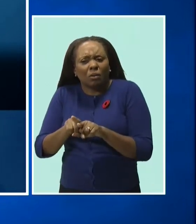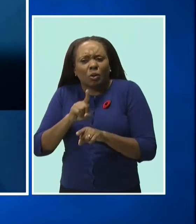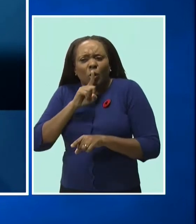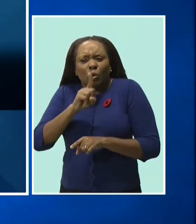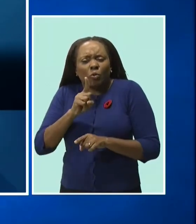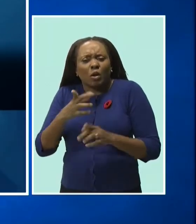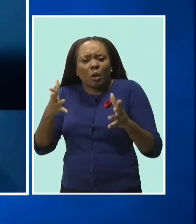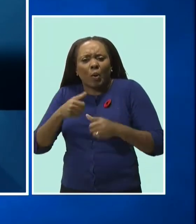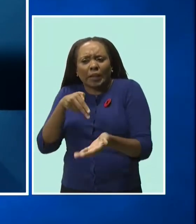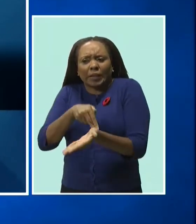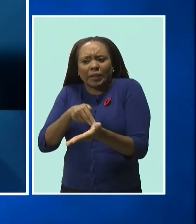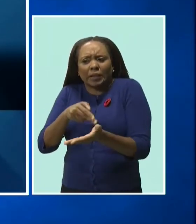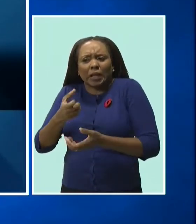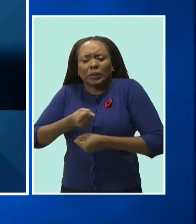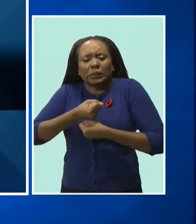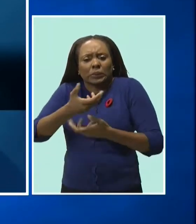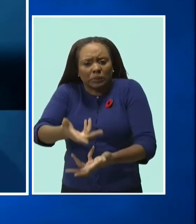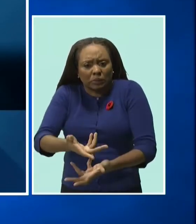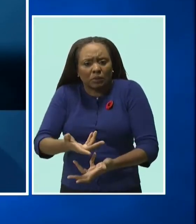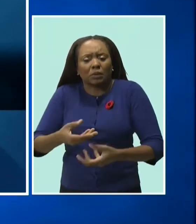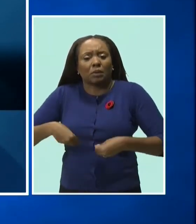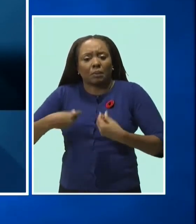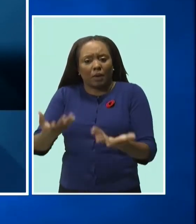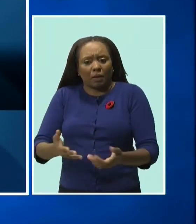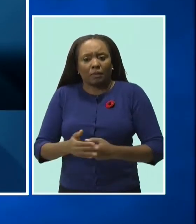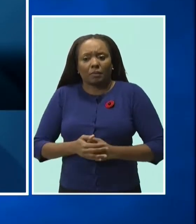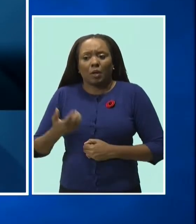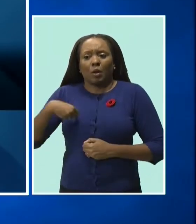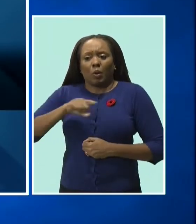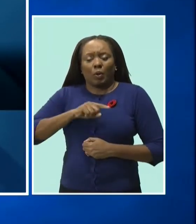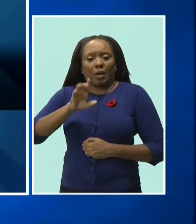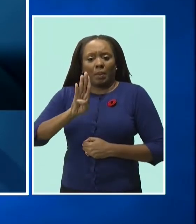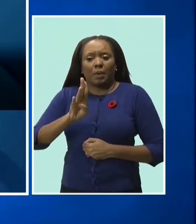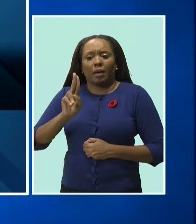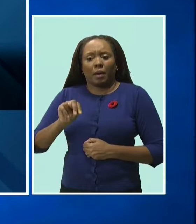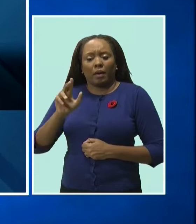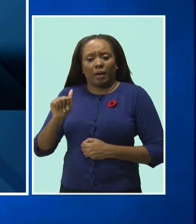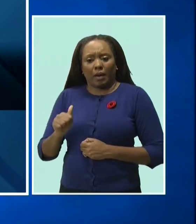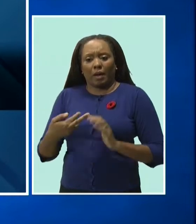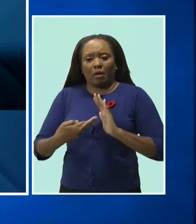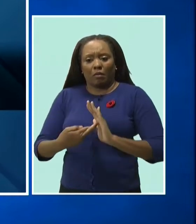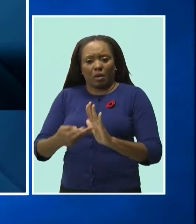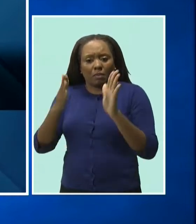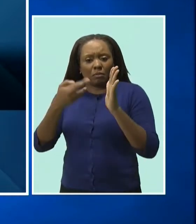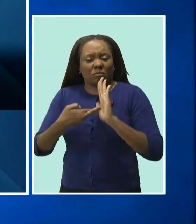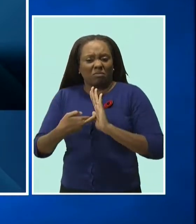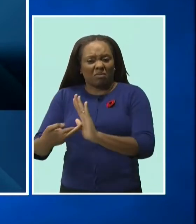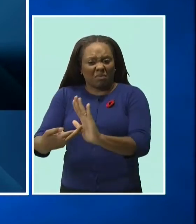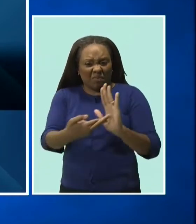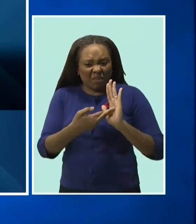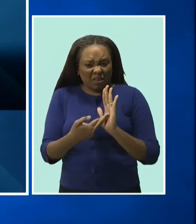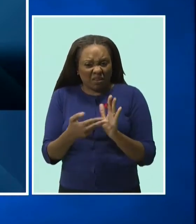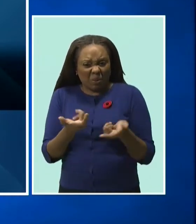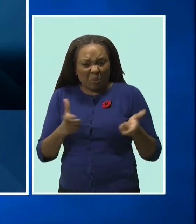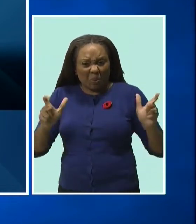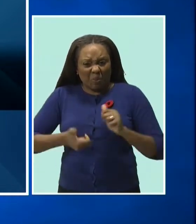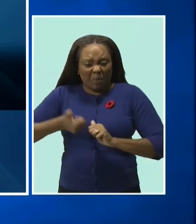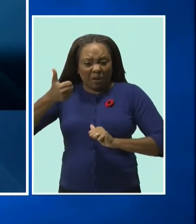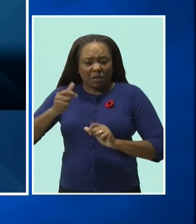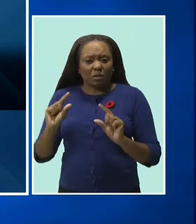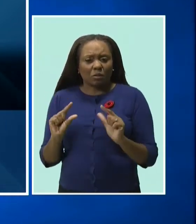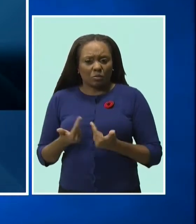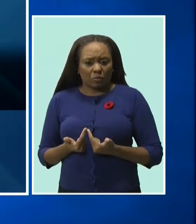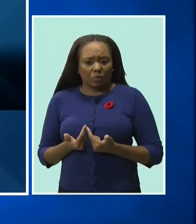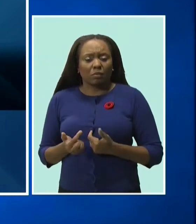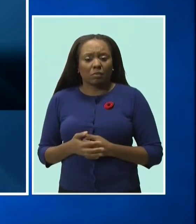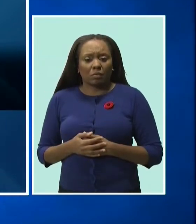of nurses. The BNA, as the representative, for the largest body in the healthcare